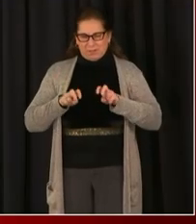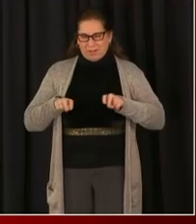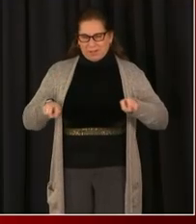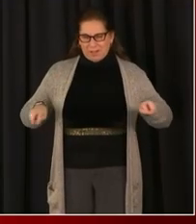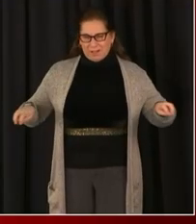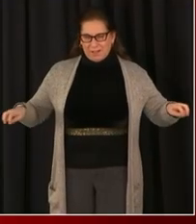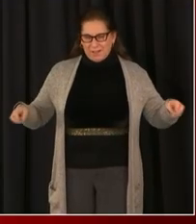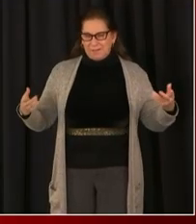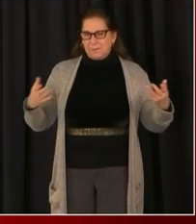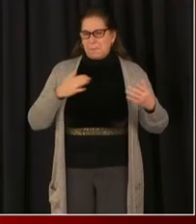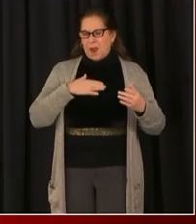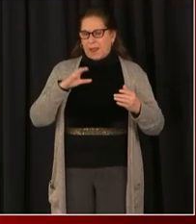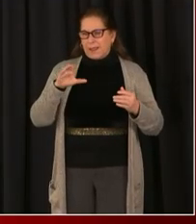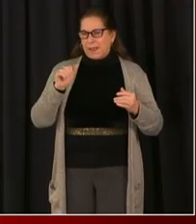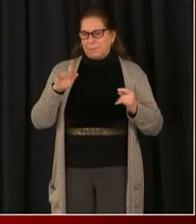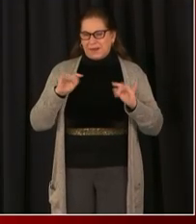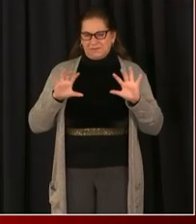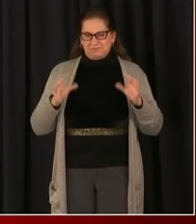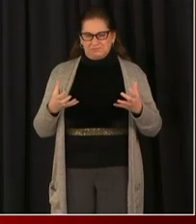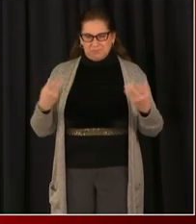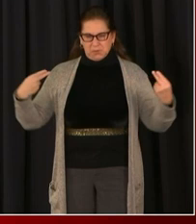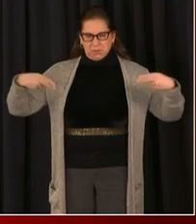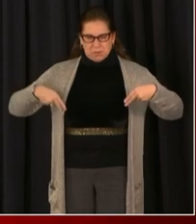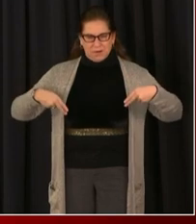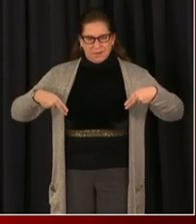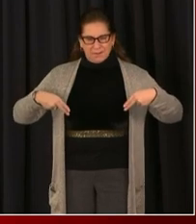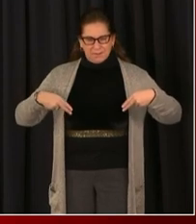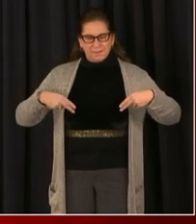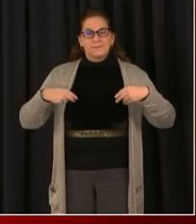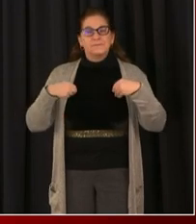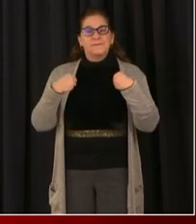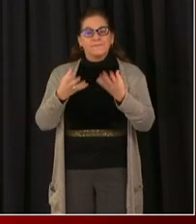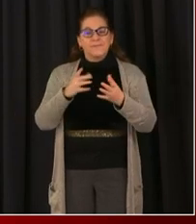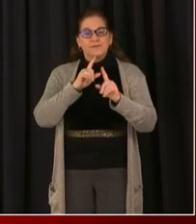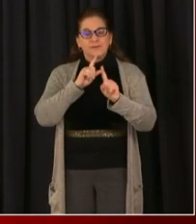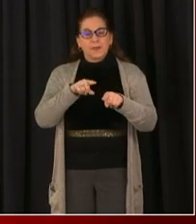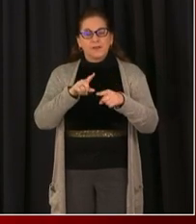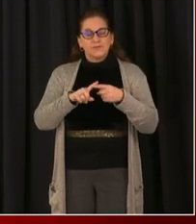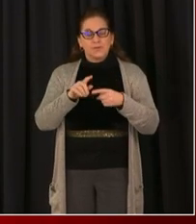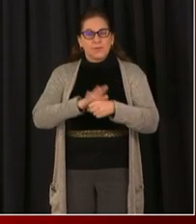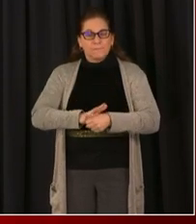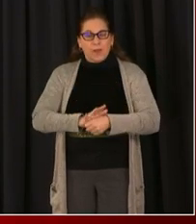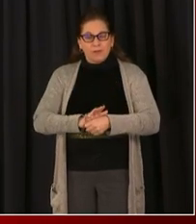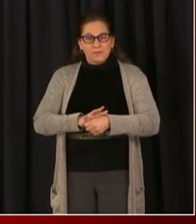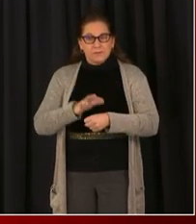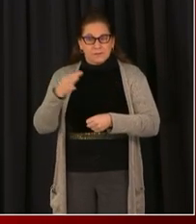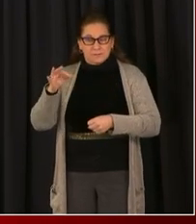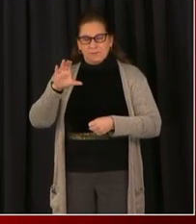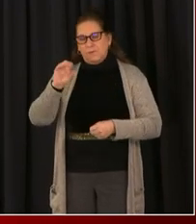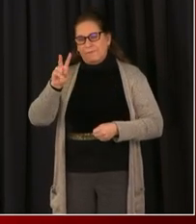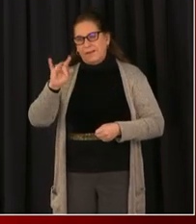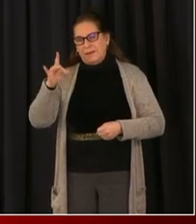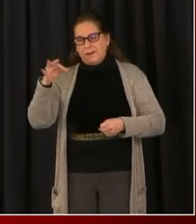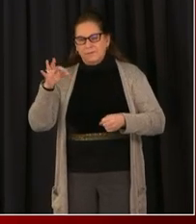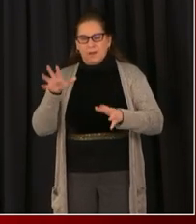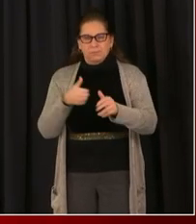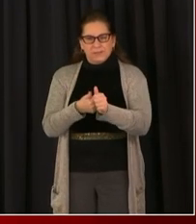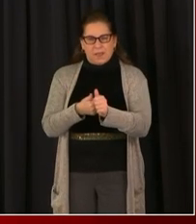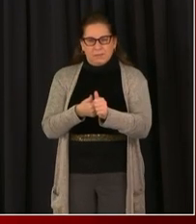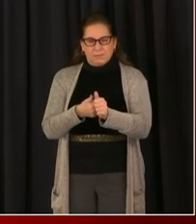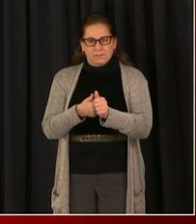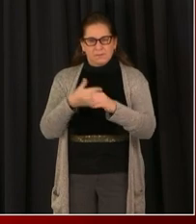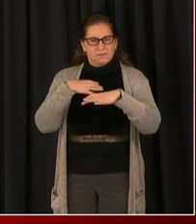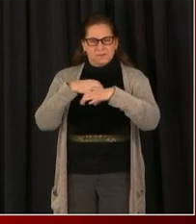to provide an update on the district's response to COVID-19. First, I'm going to